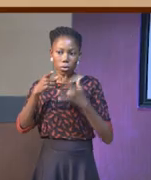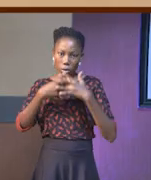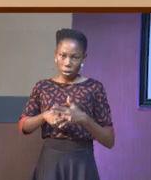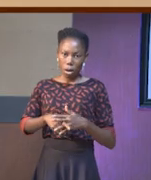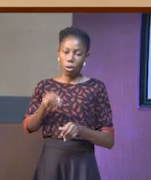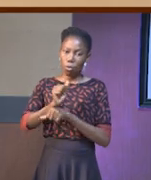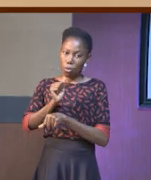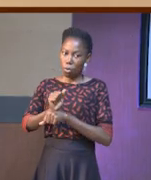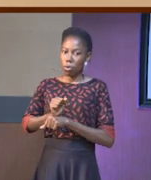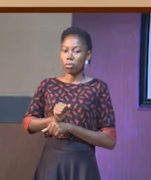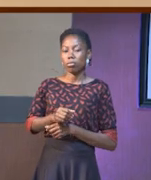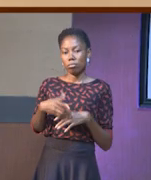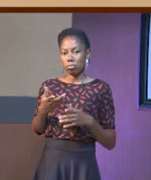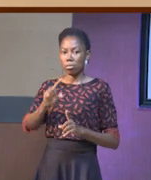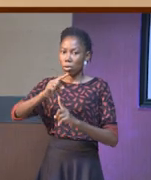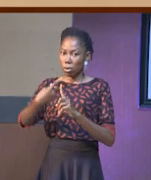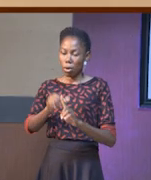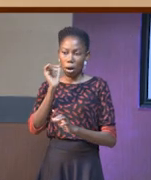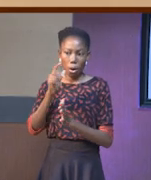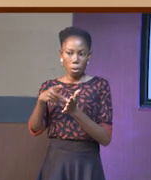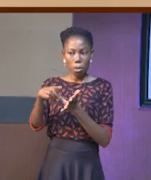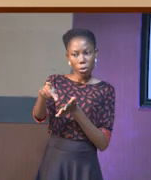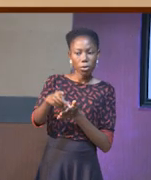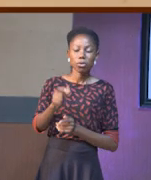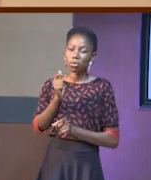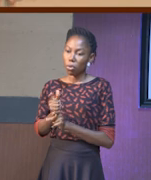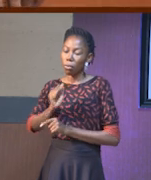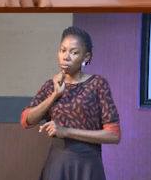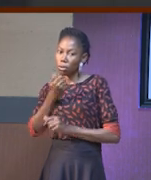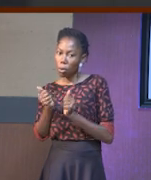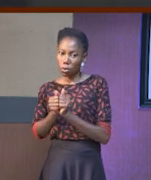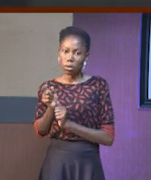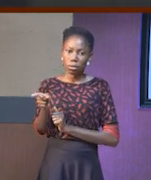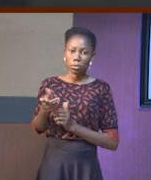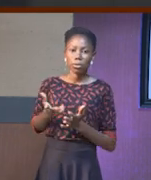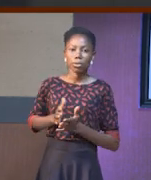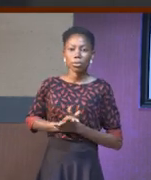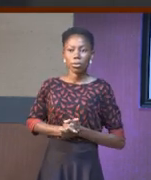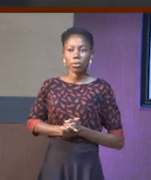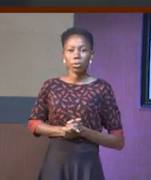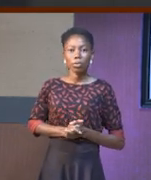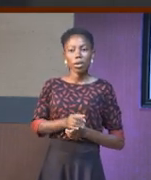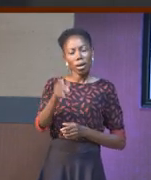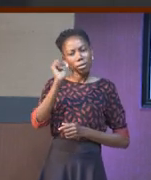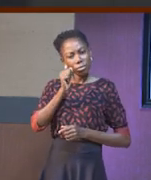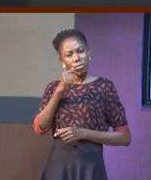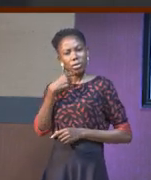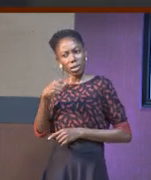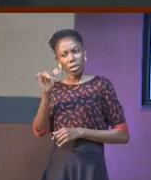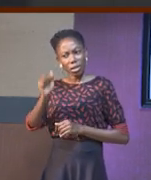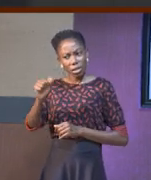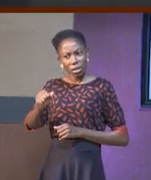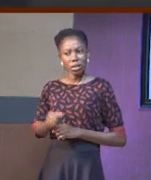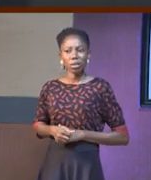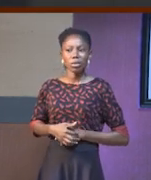January. I'll definitely work towards it. Just be patient with me, please. That's what I'm saying now. January